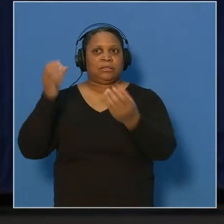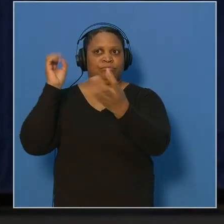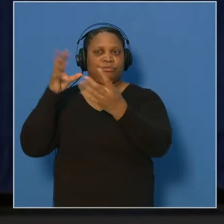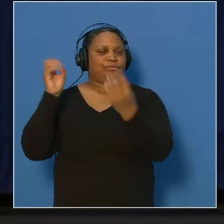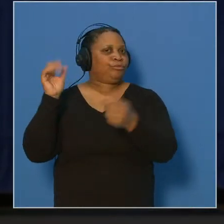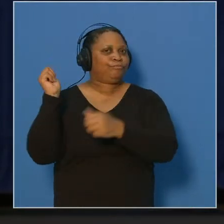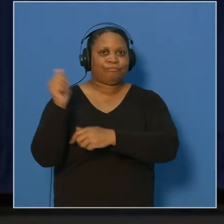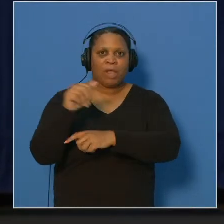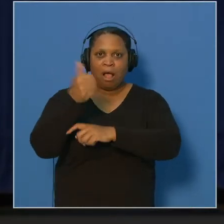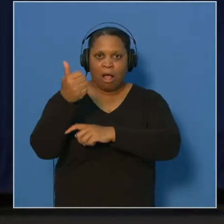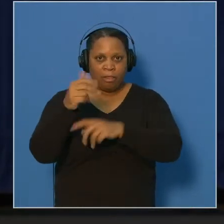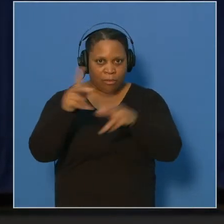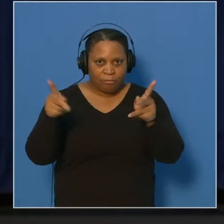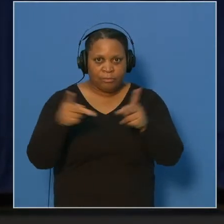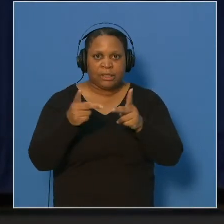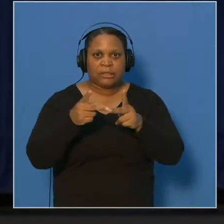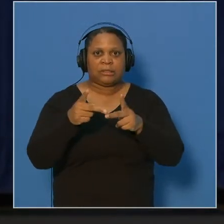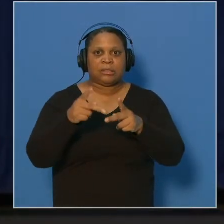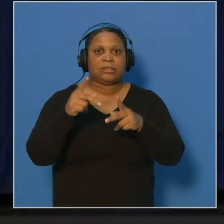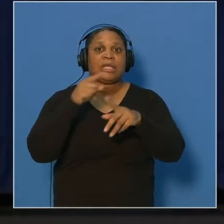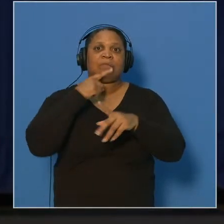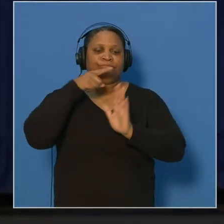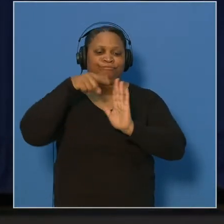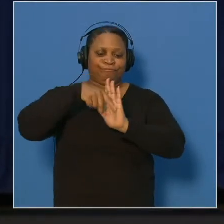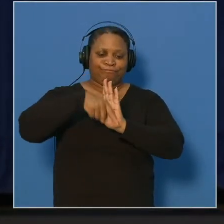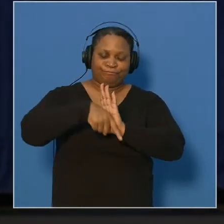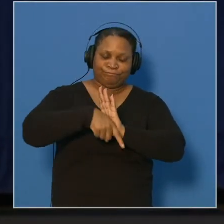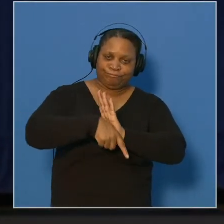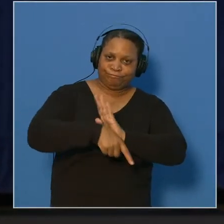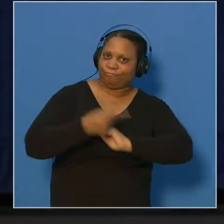life that truly and deeply care about Bermuda.